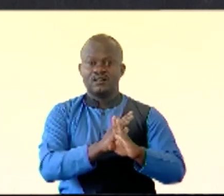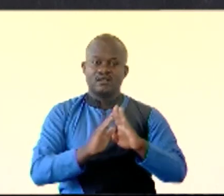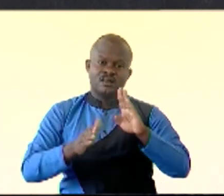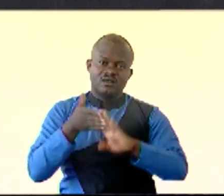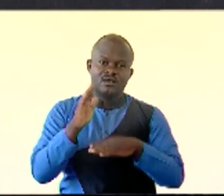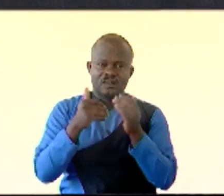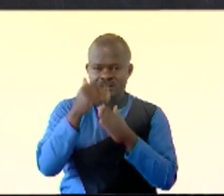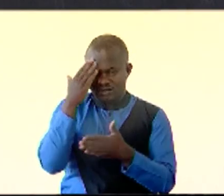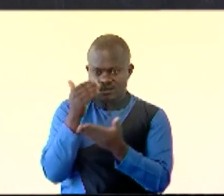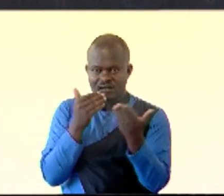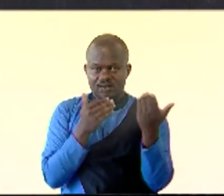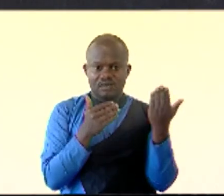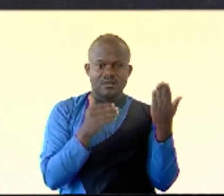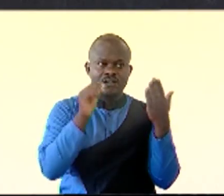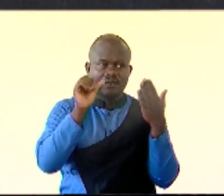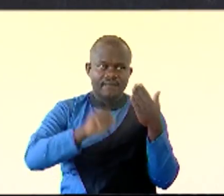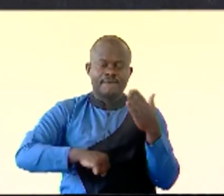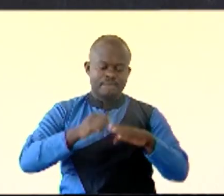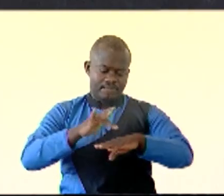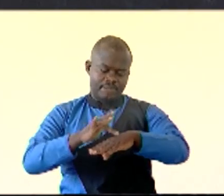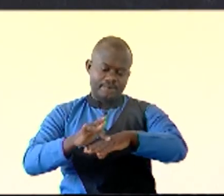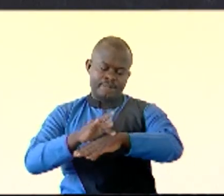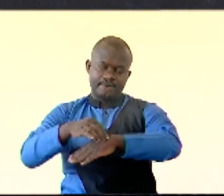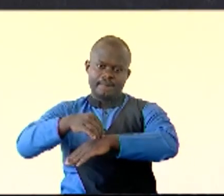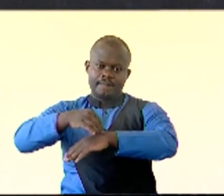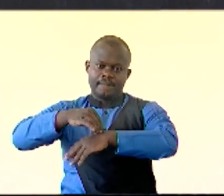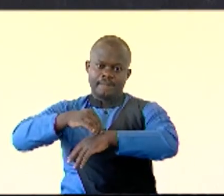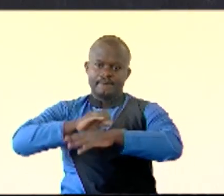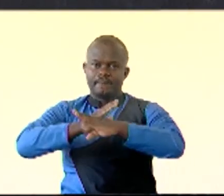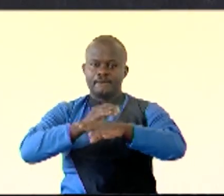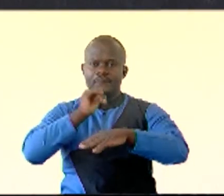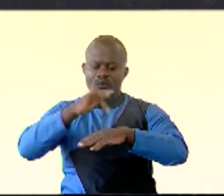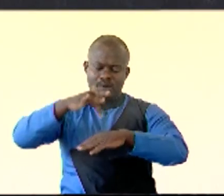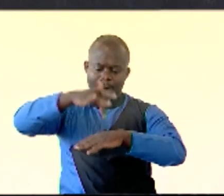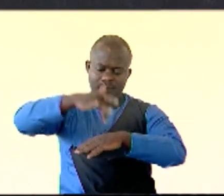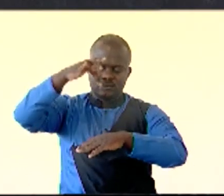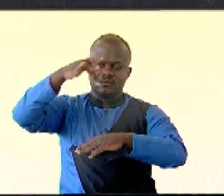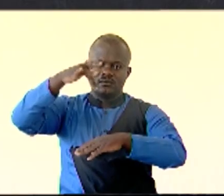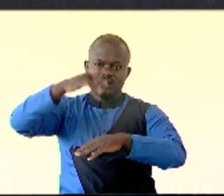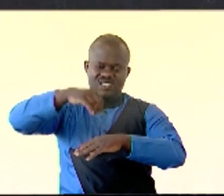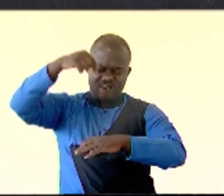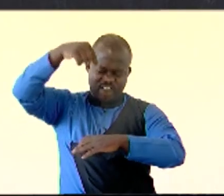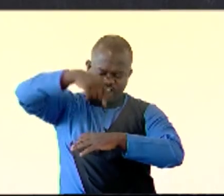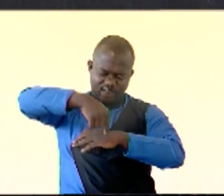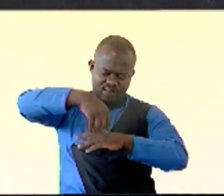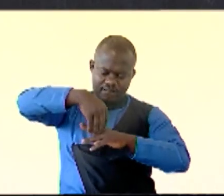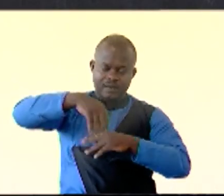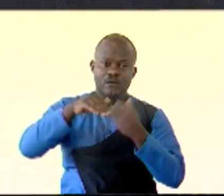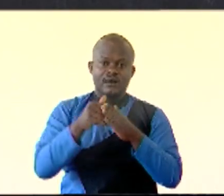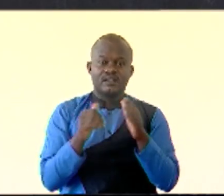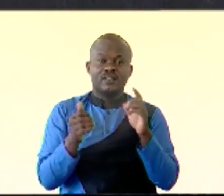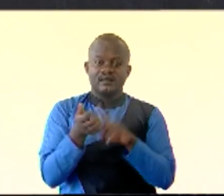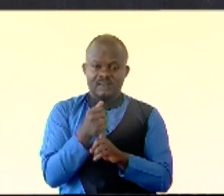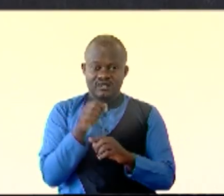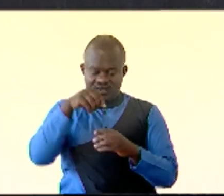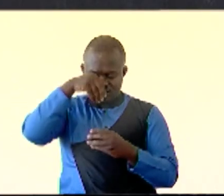That's why the skin is acting as the first line of defense. They don't penetrate into the skin, but once they get a chance of penetrating